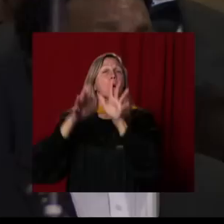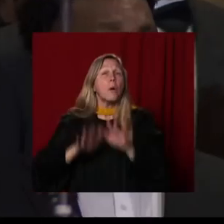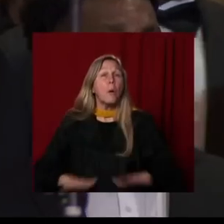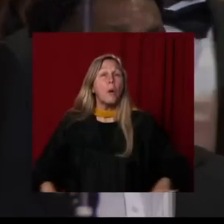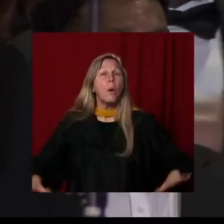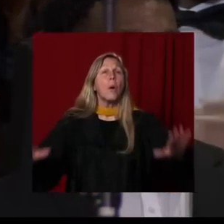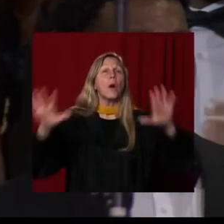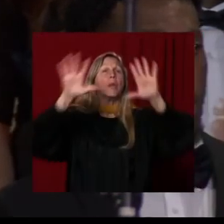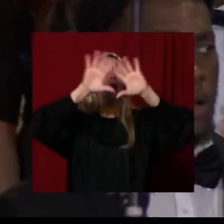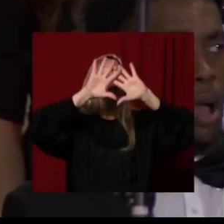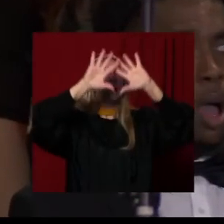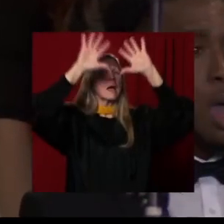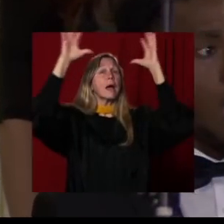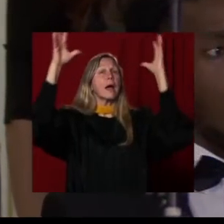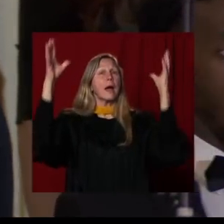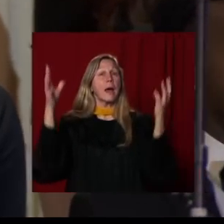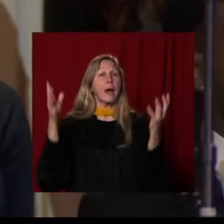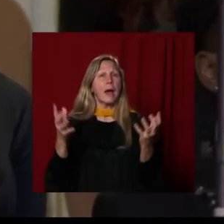wave o'er the